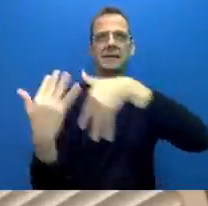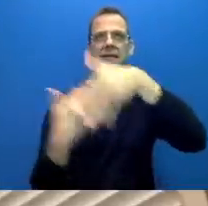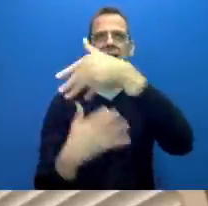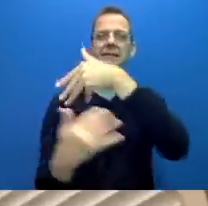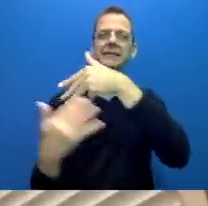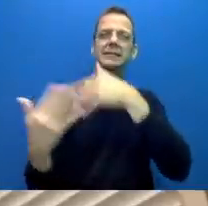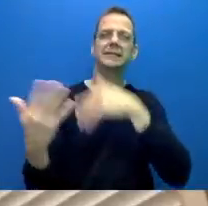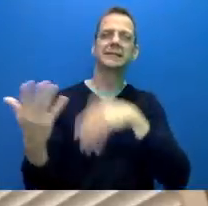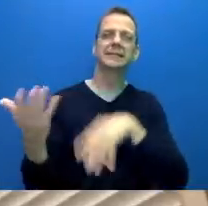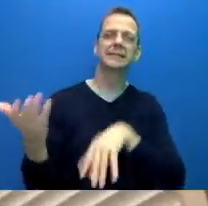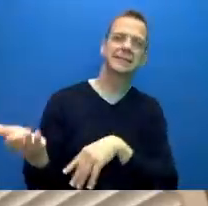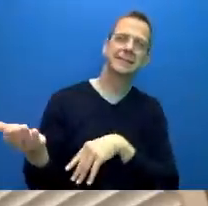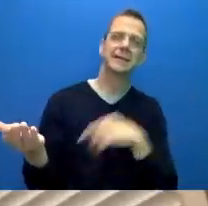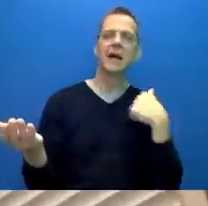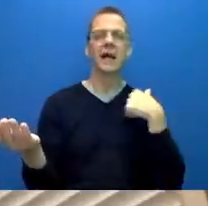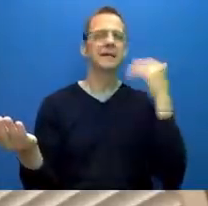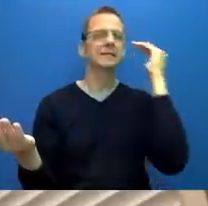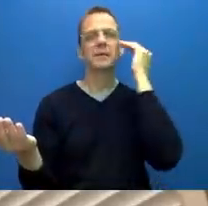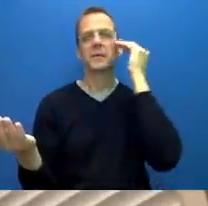that